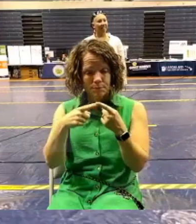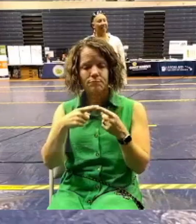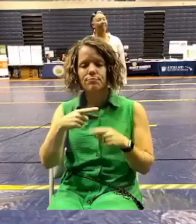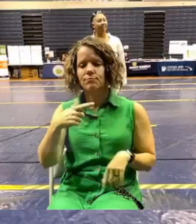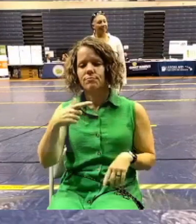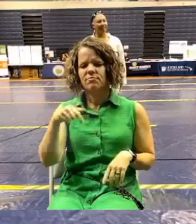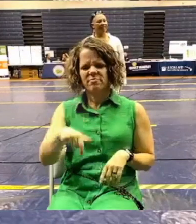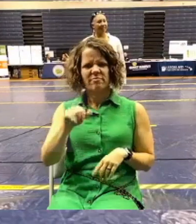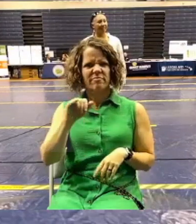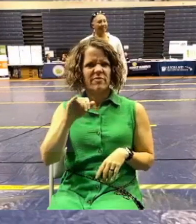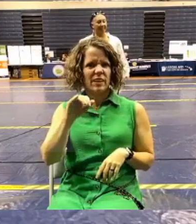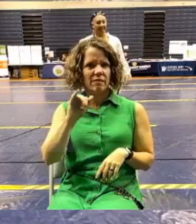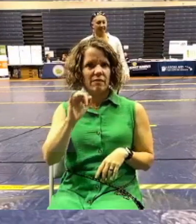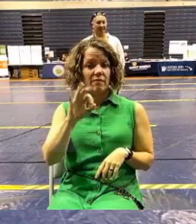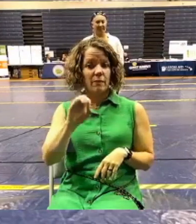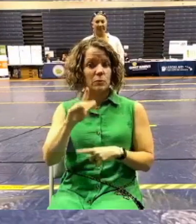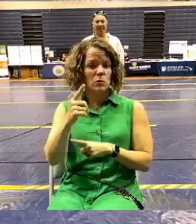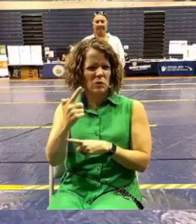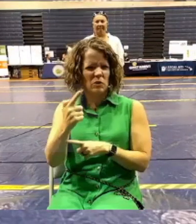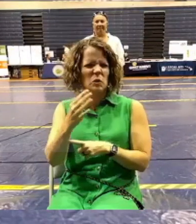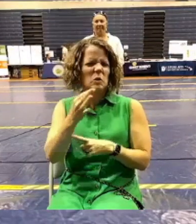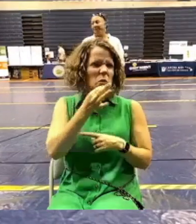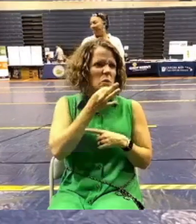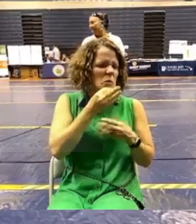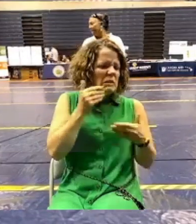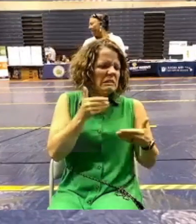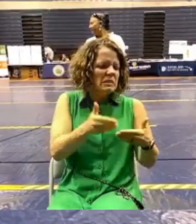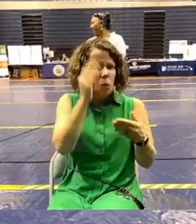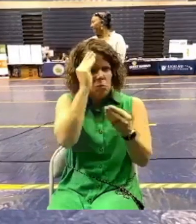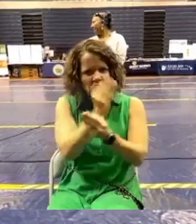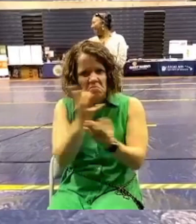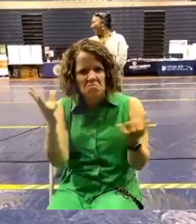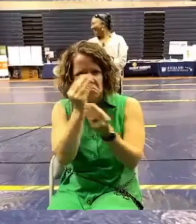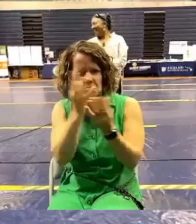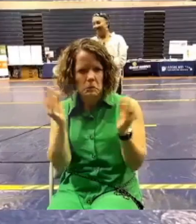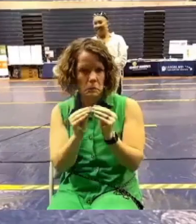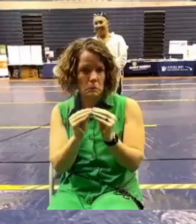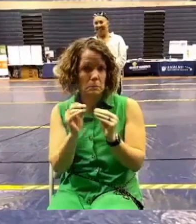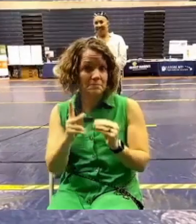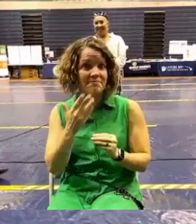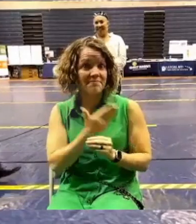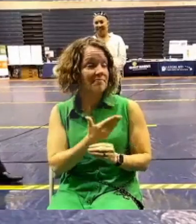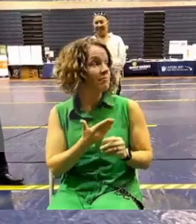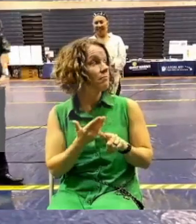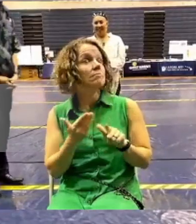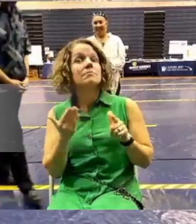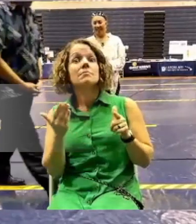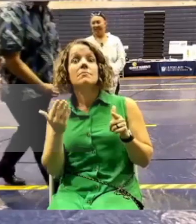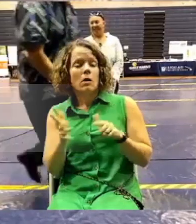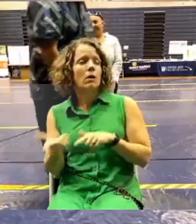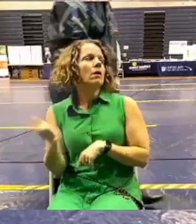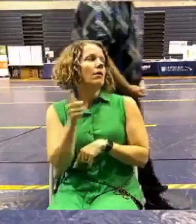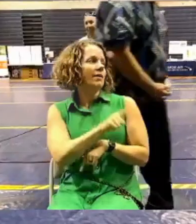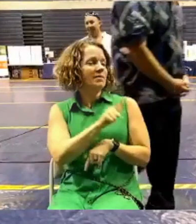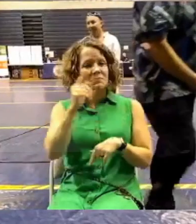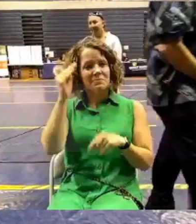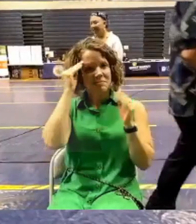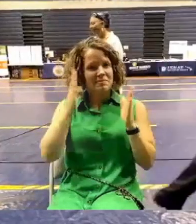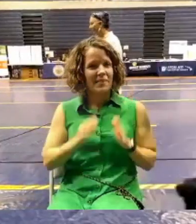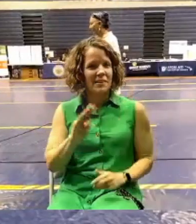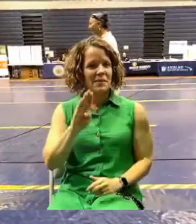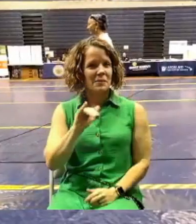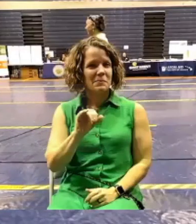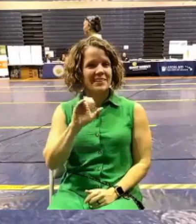more information. Thank you. Thank you, Kathy. At this time, I'm going to turn it over to Mayor Bisson to continue on with